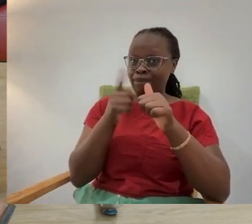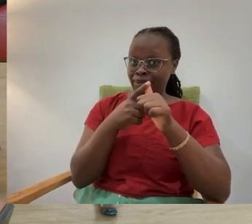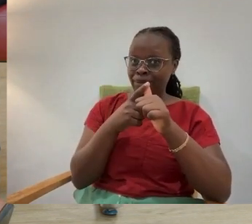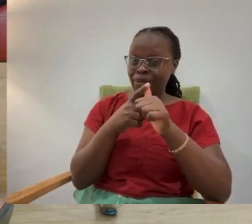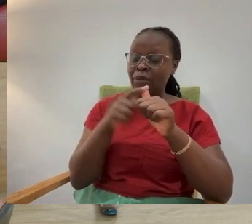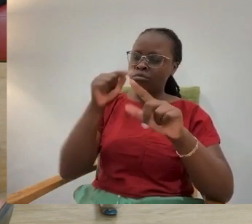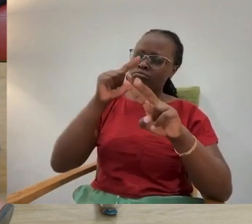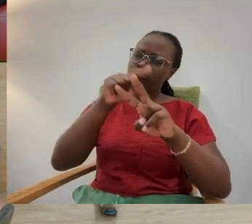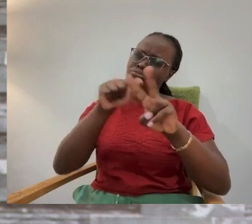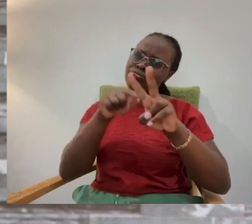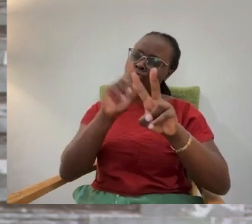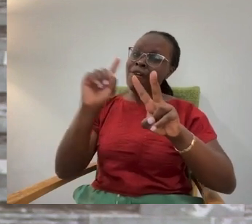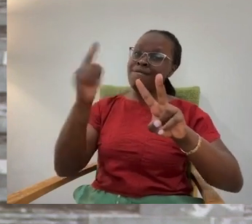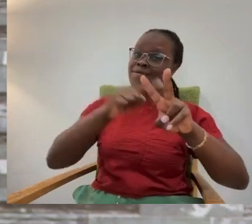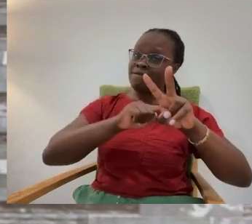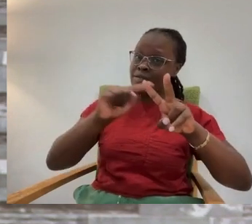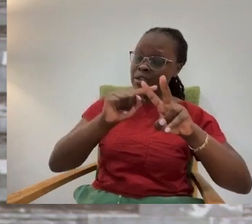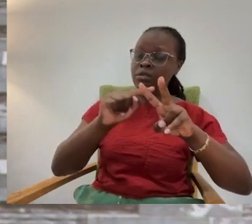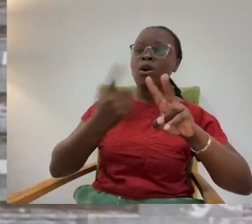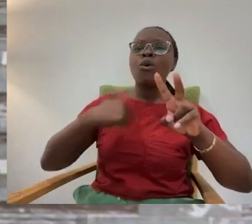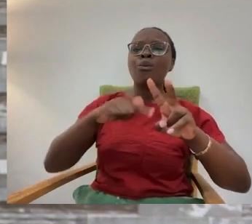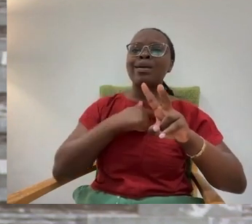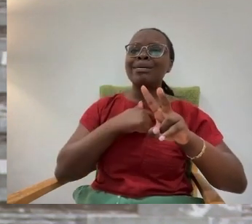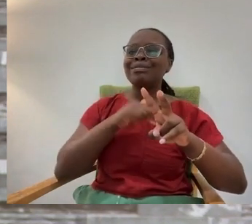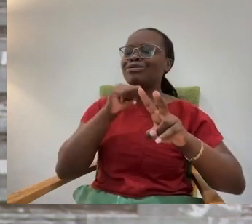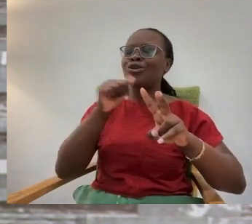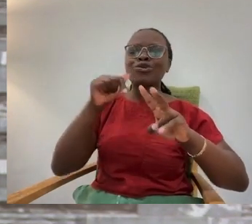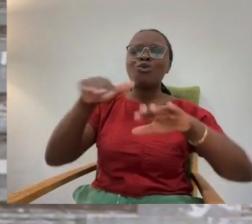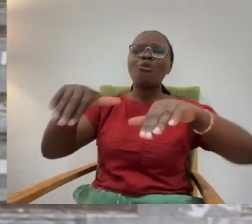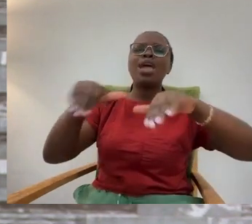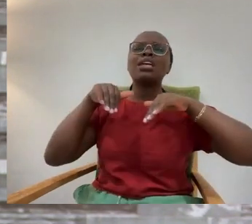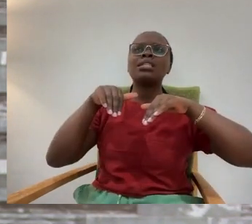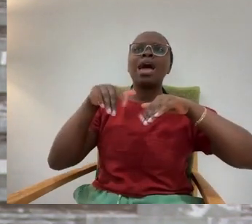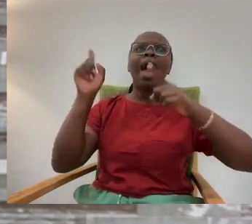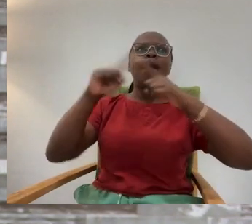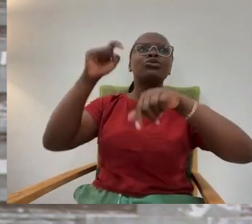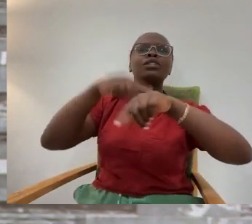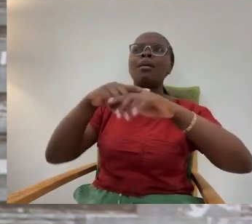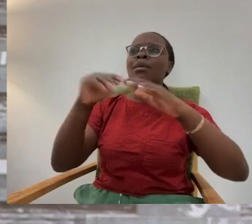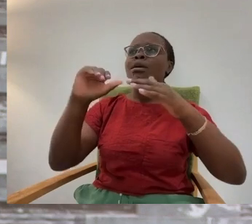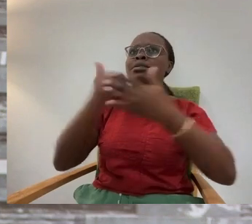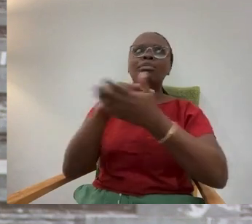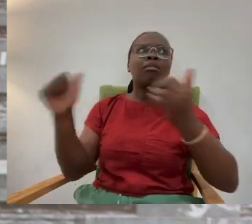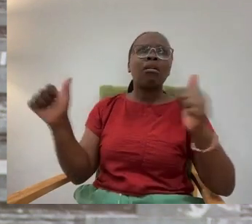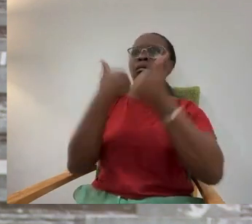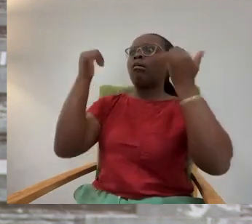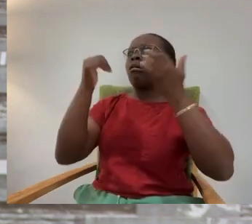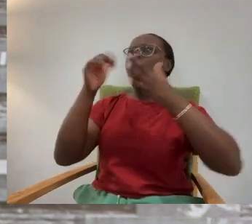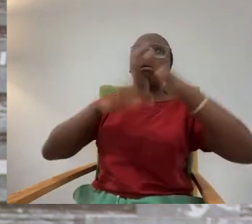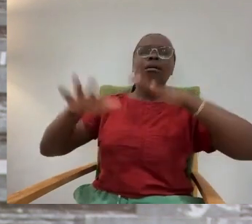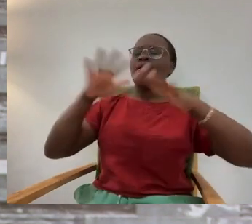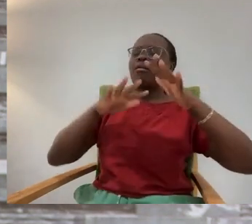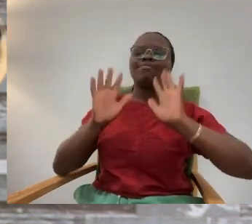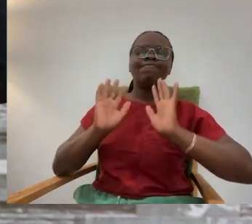want to make is, first is, we should not be waiting until things happen. So there is this thing called anticipatory action for education. We need